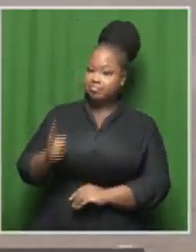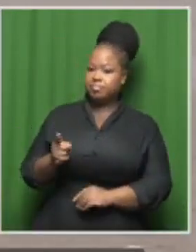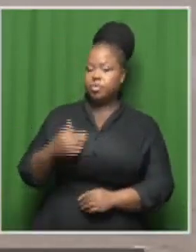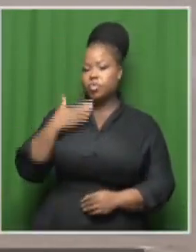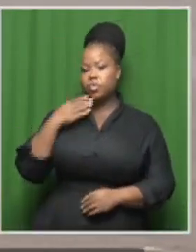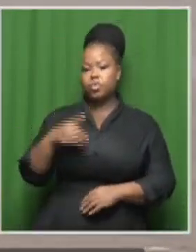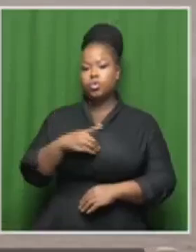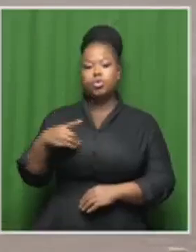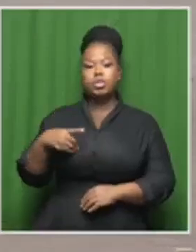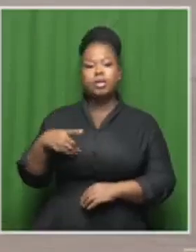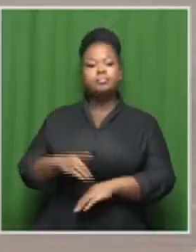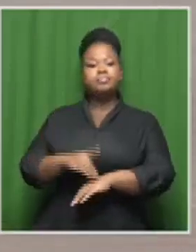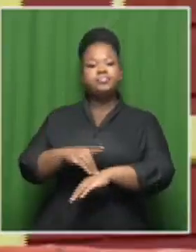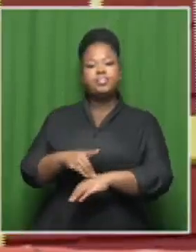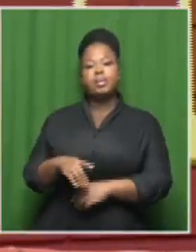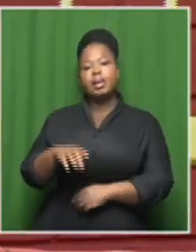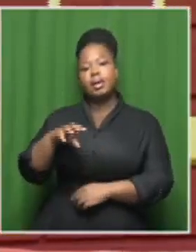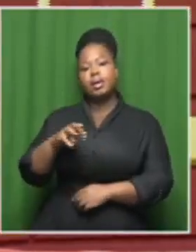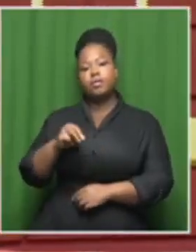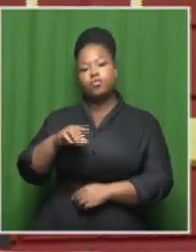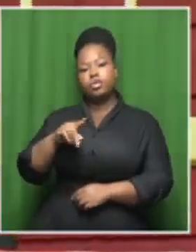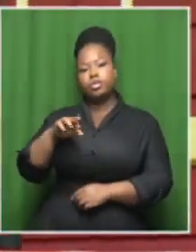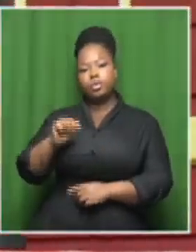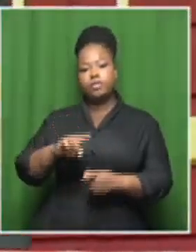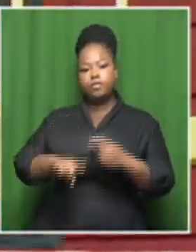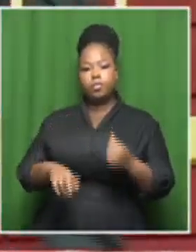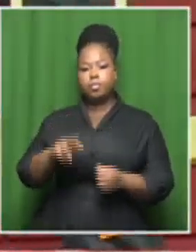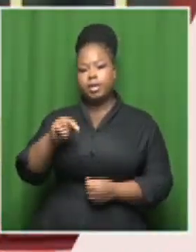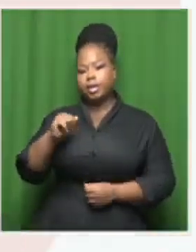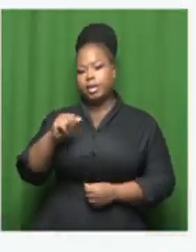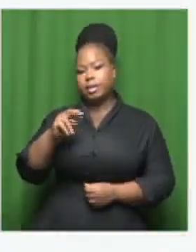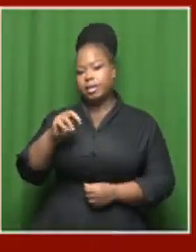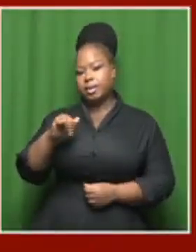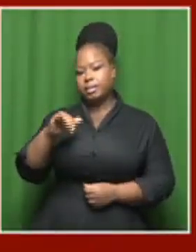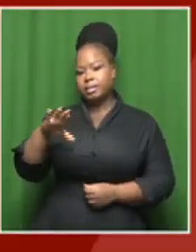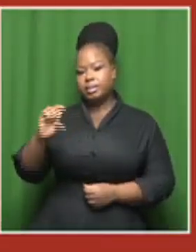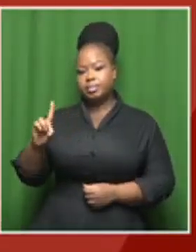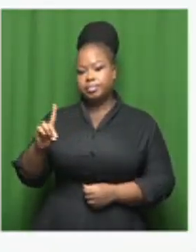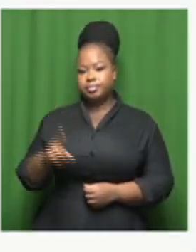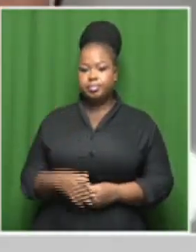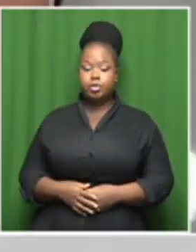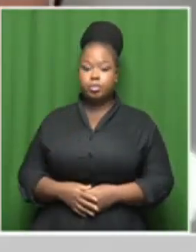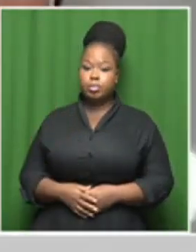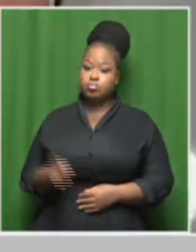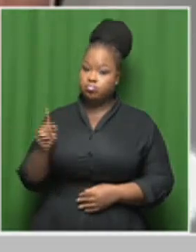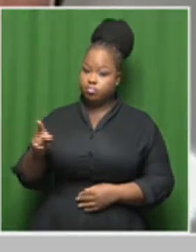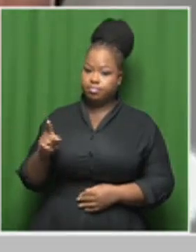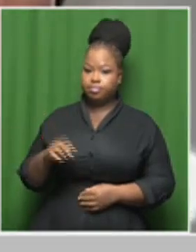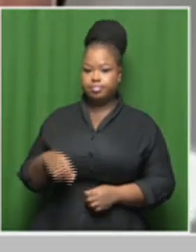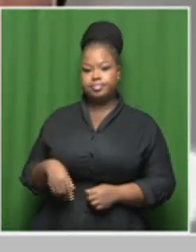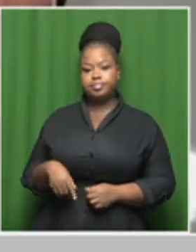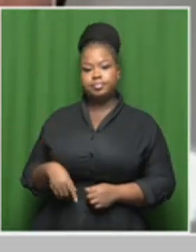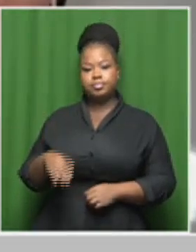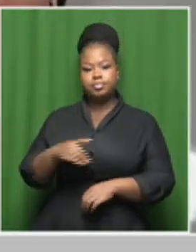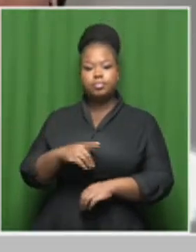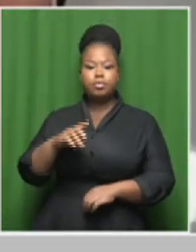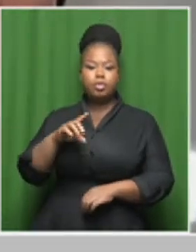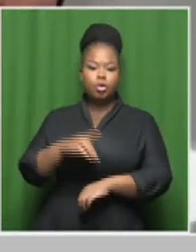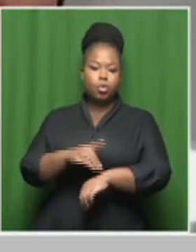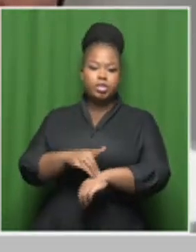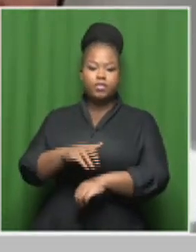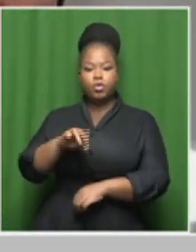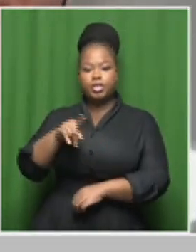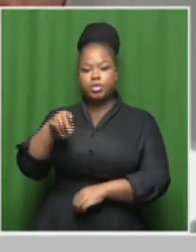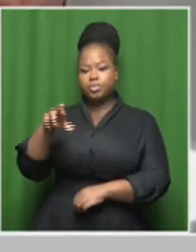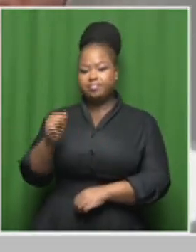Doctor Vuyiswa Kumalo, Medical Officer from the National Institute for Communicable Diseases Outbreak Response Unit. Dr. Vuyiswa, good morning, and thank you